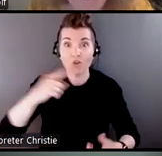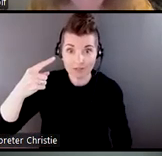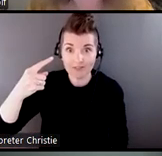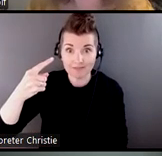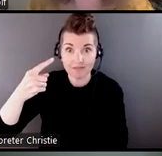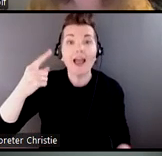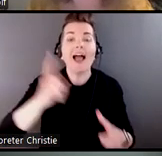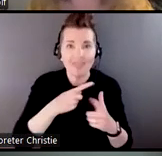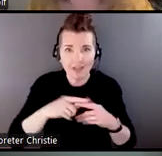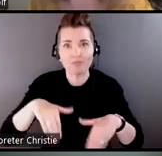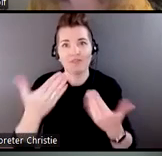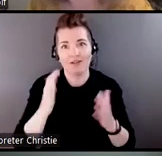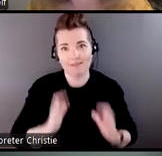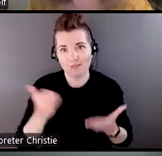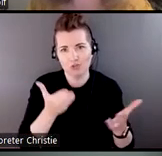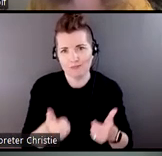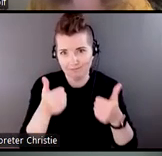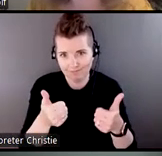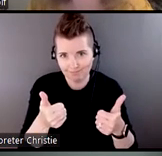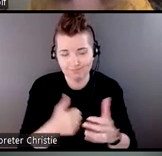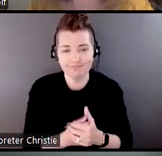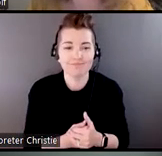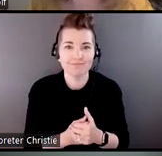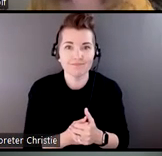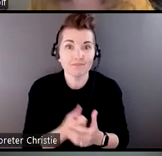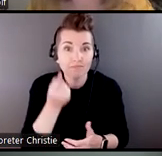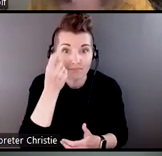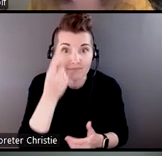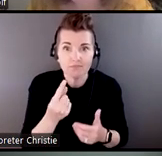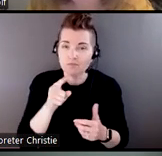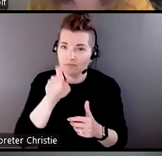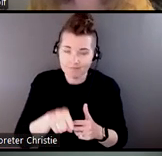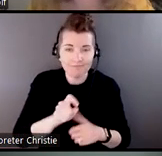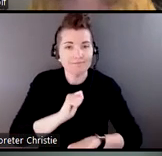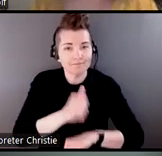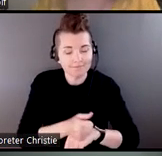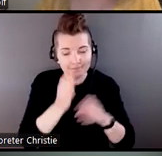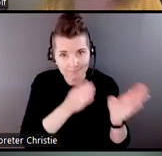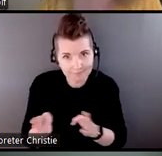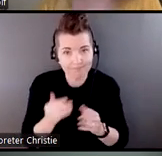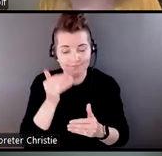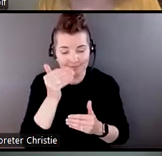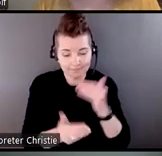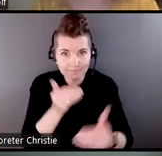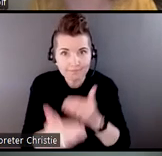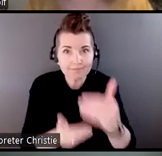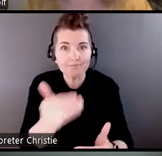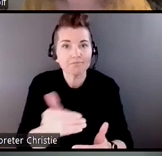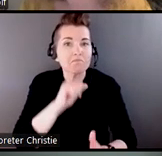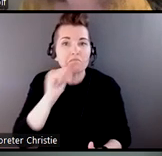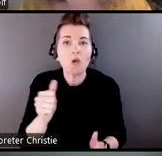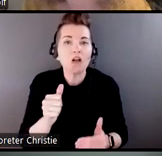offer. It is a process. It's not random. We can build a plan, and we need to work through that plan